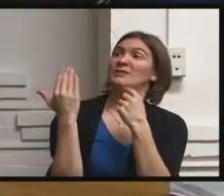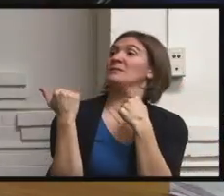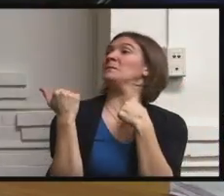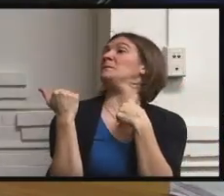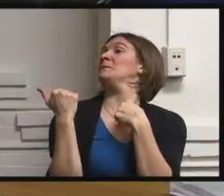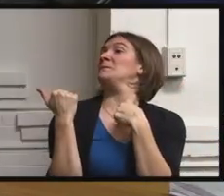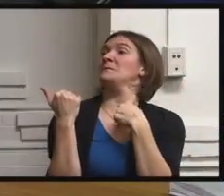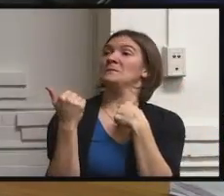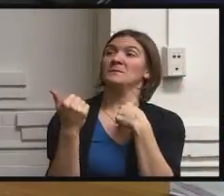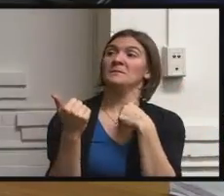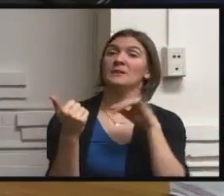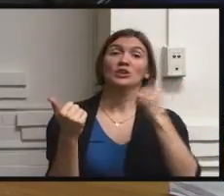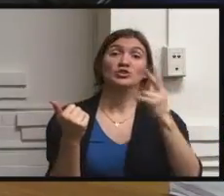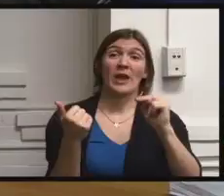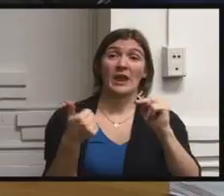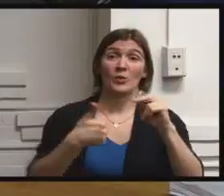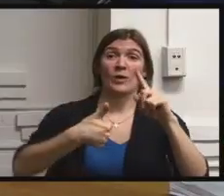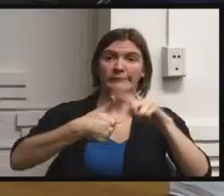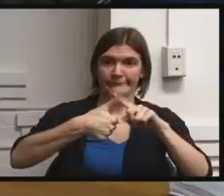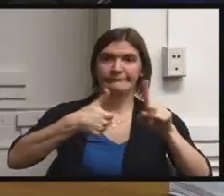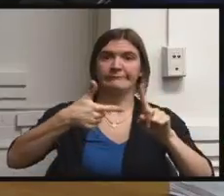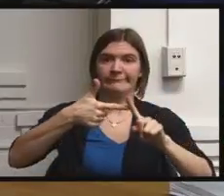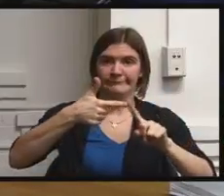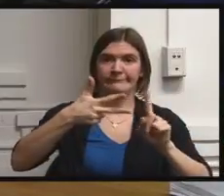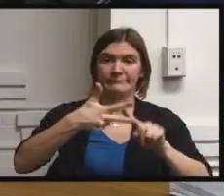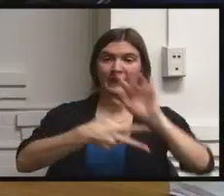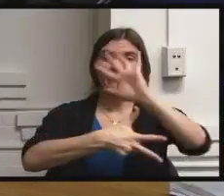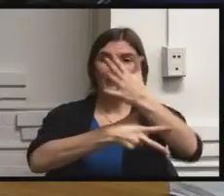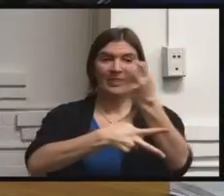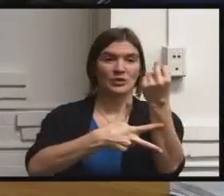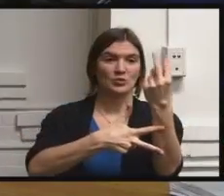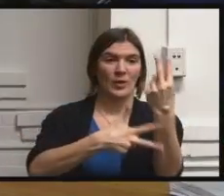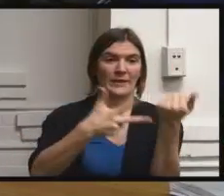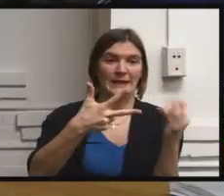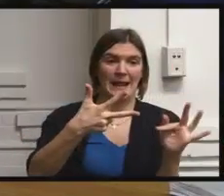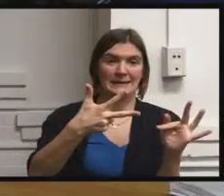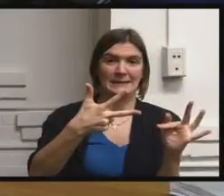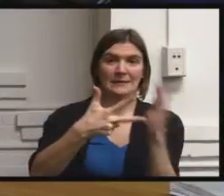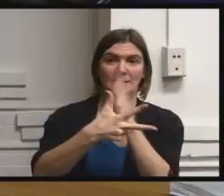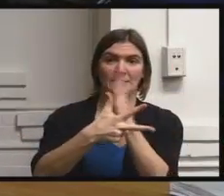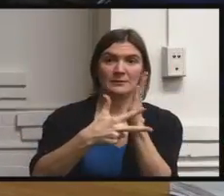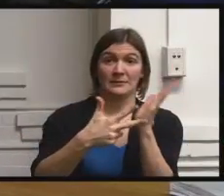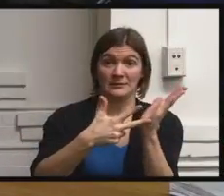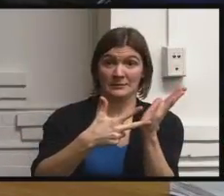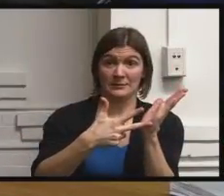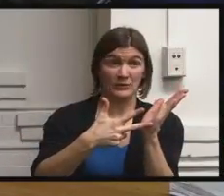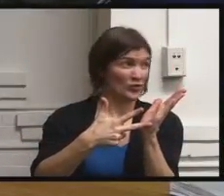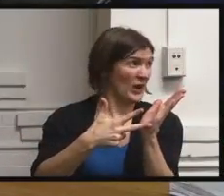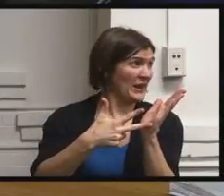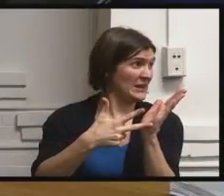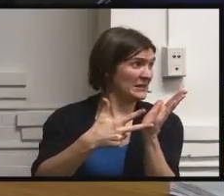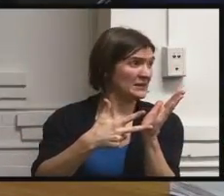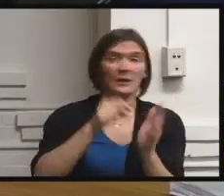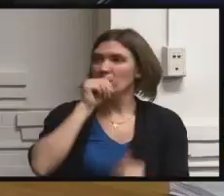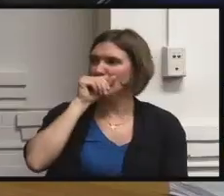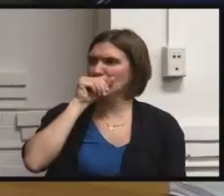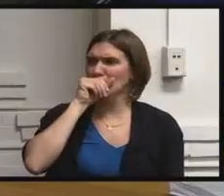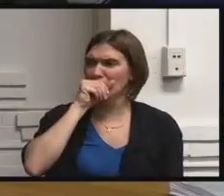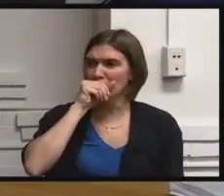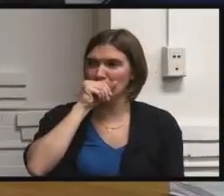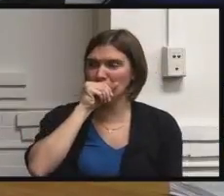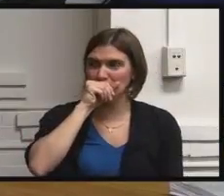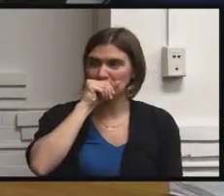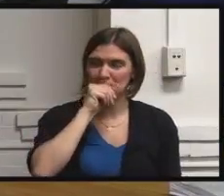the first three meetings in January, like the 5th, 12th, and the 19th. Is that what we were planning on? Right now we have